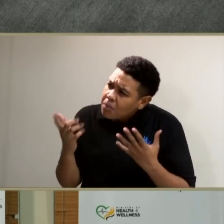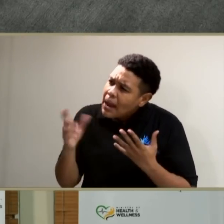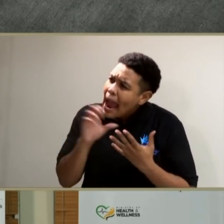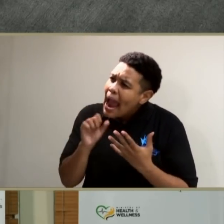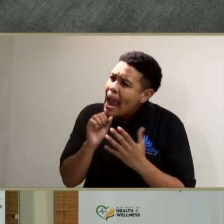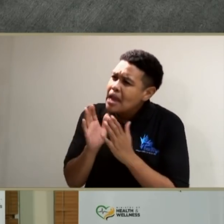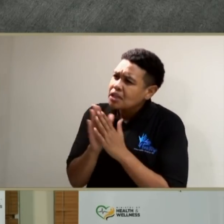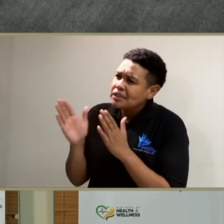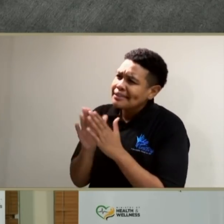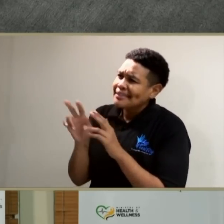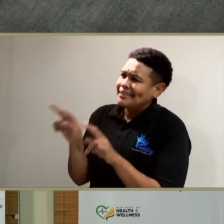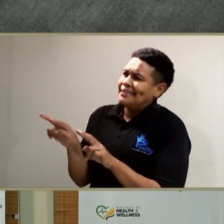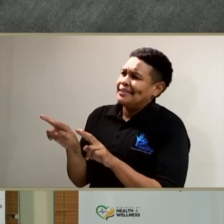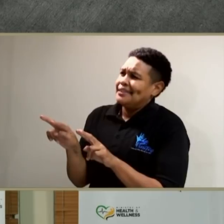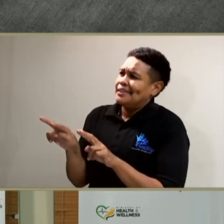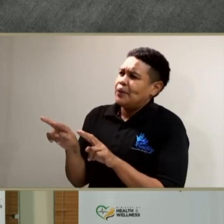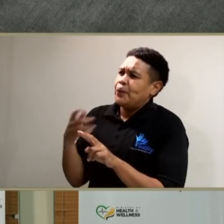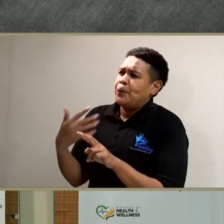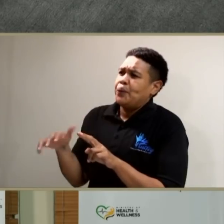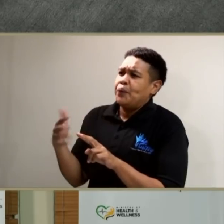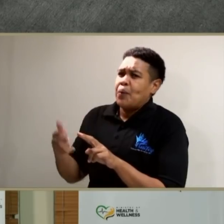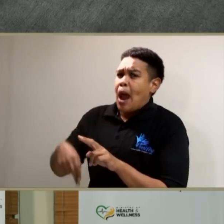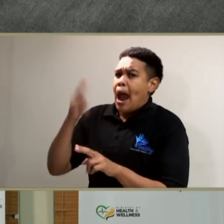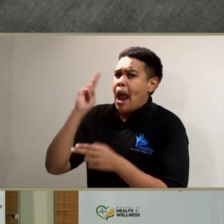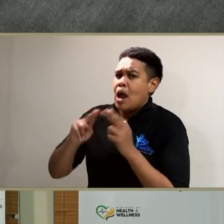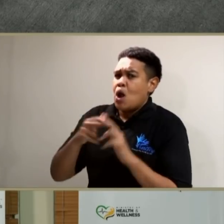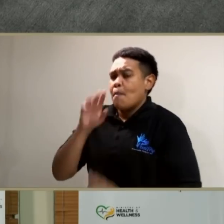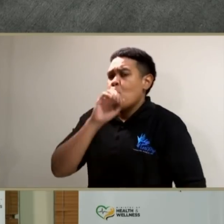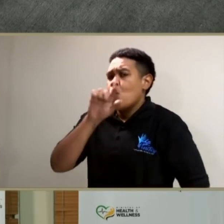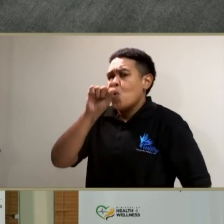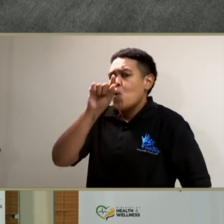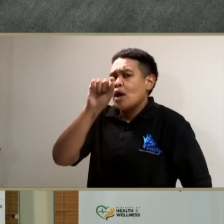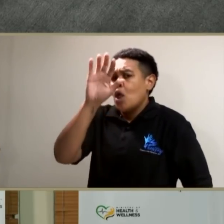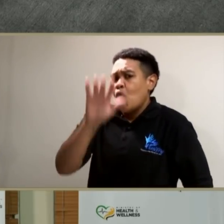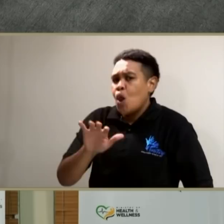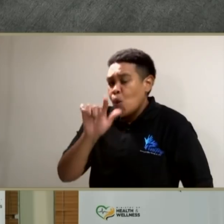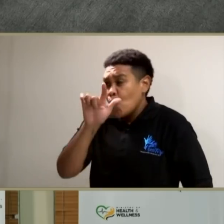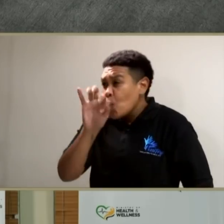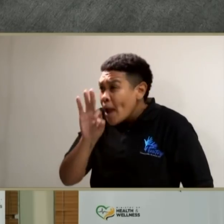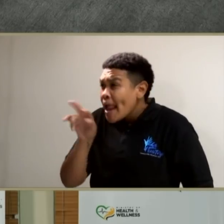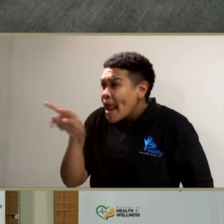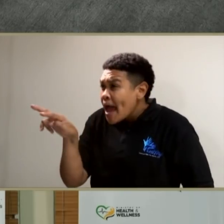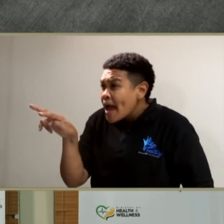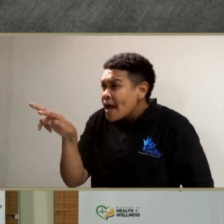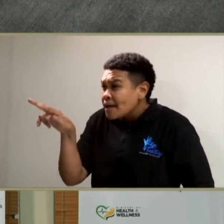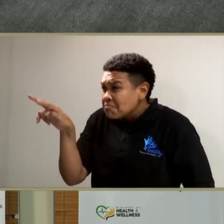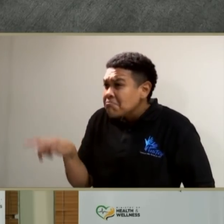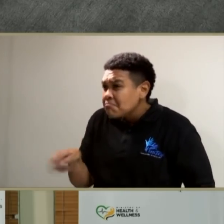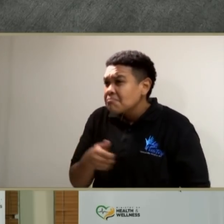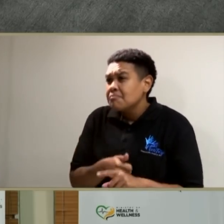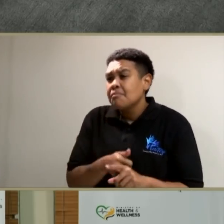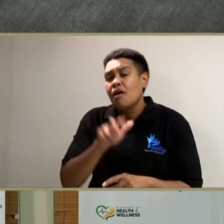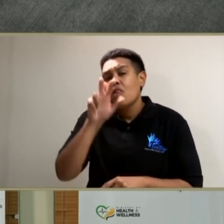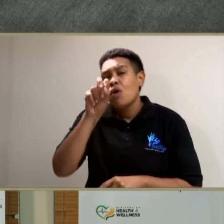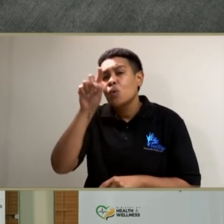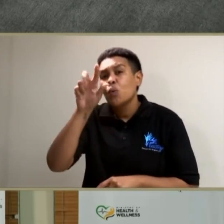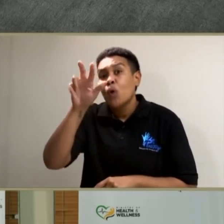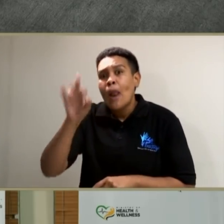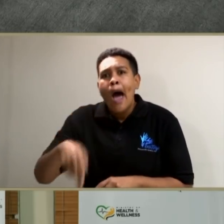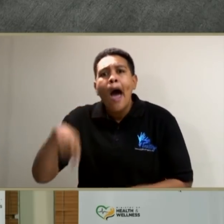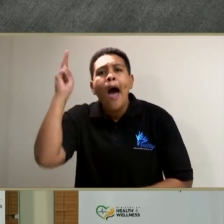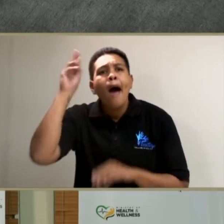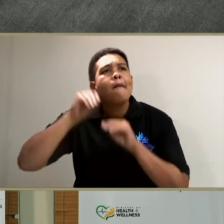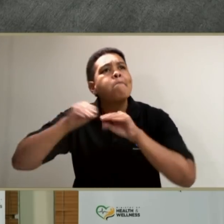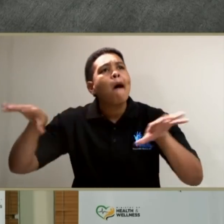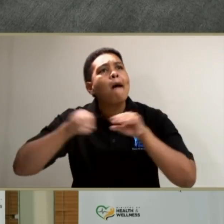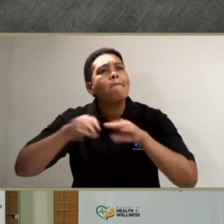groups, we're still seeing our highest numbers within the 20 to 29 age group and the 30 to 39 age group. So it is